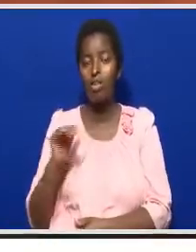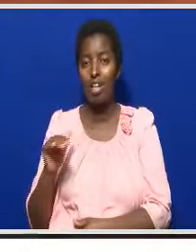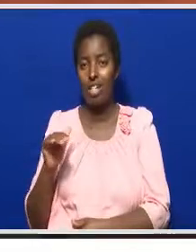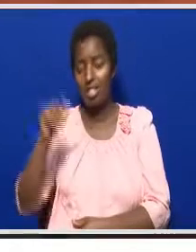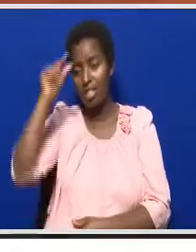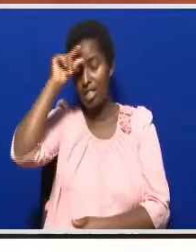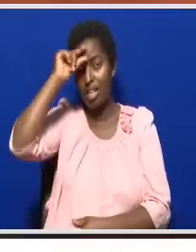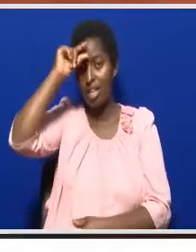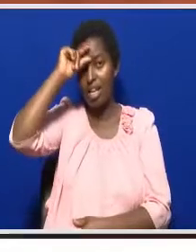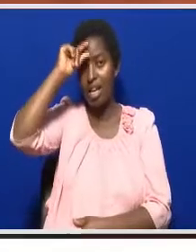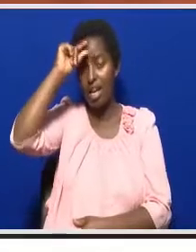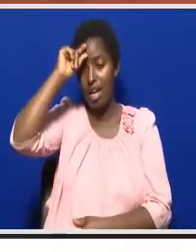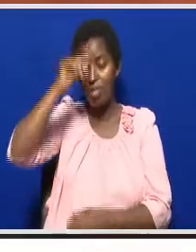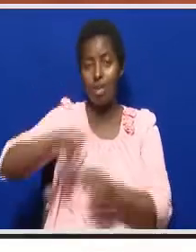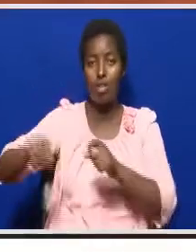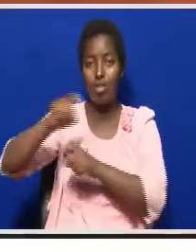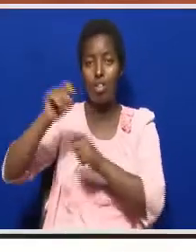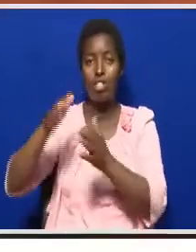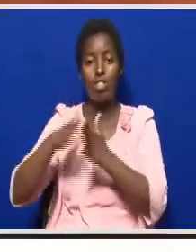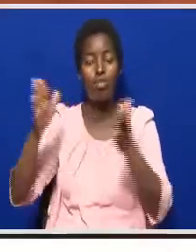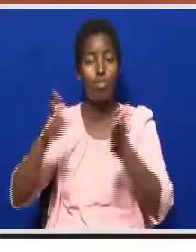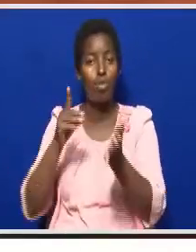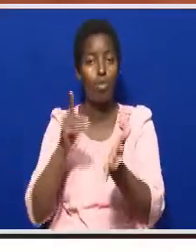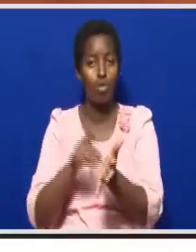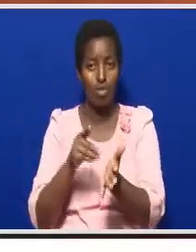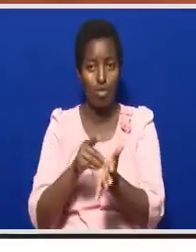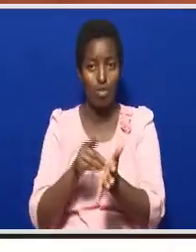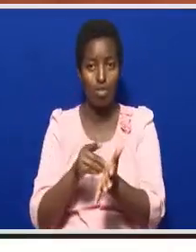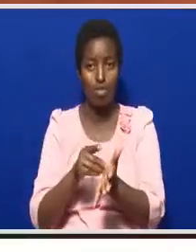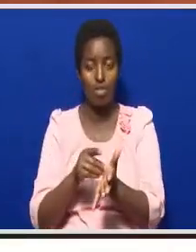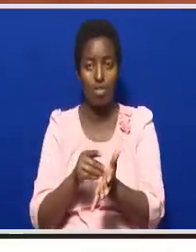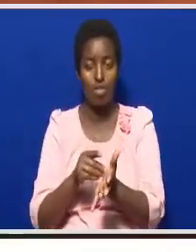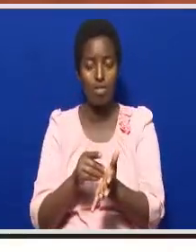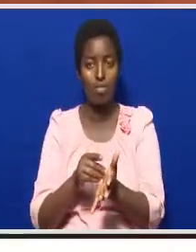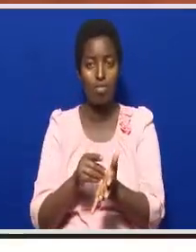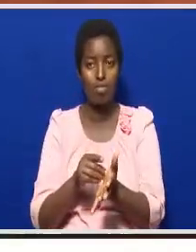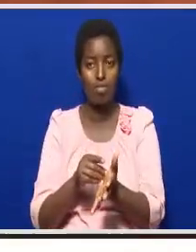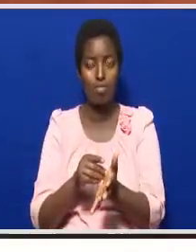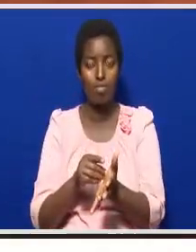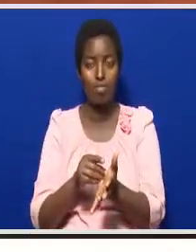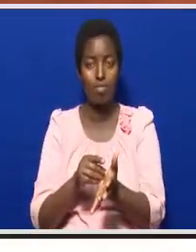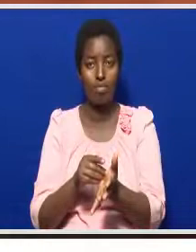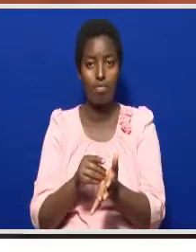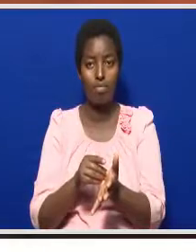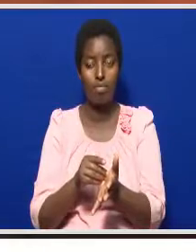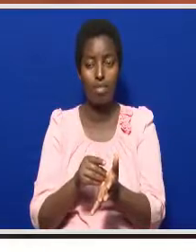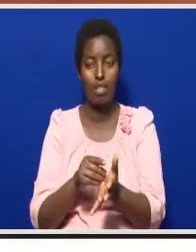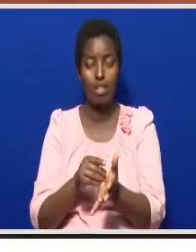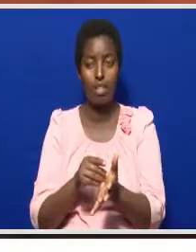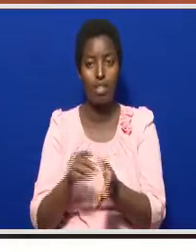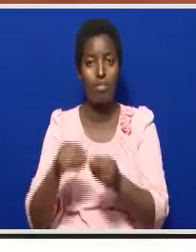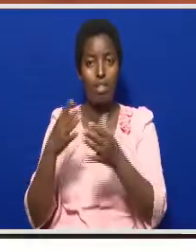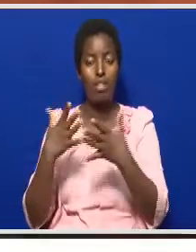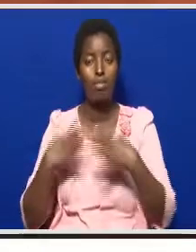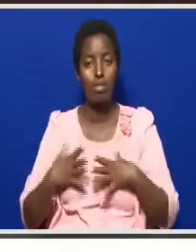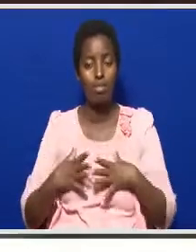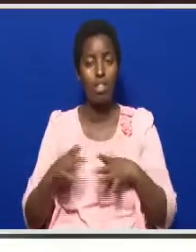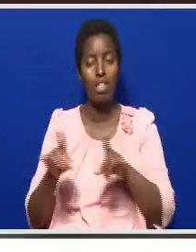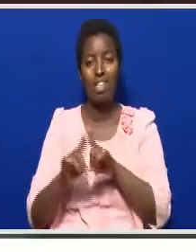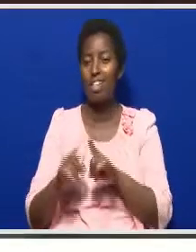at least watusaidie waongeze madaktari. Hata kwenda kurasa watu huko bila madaktari. Tena ni